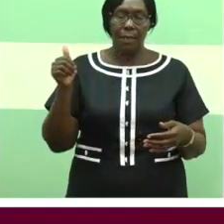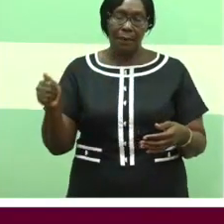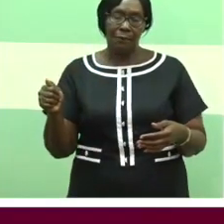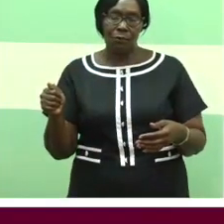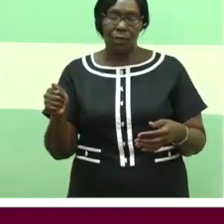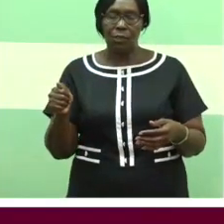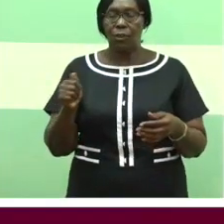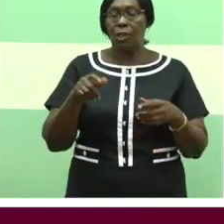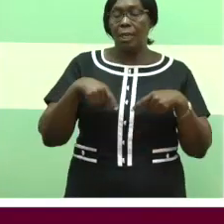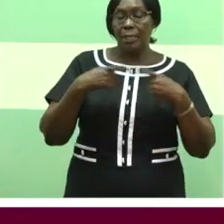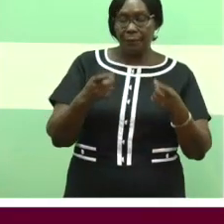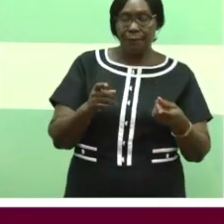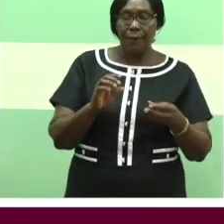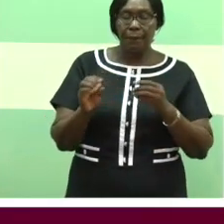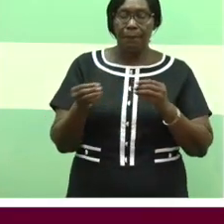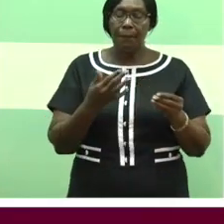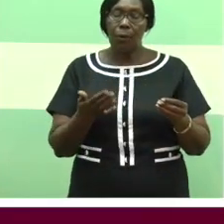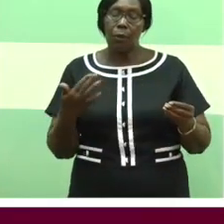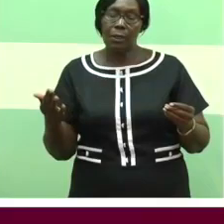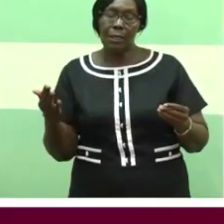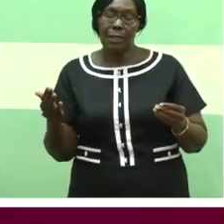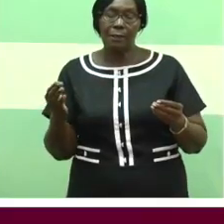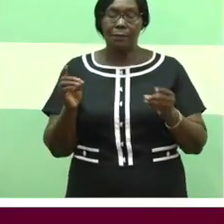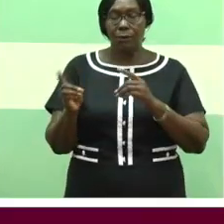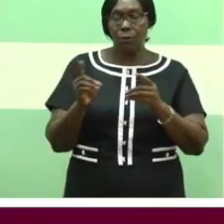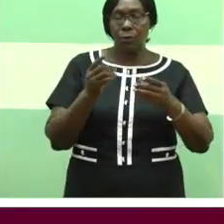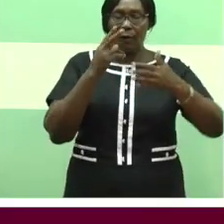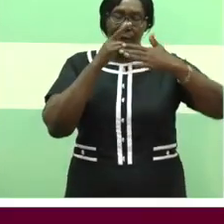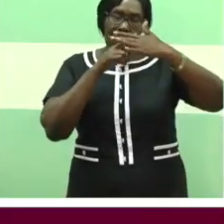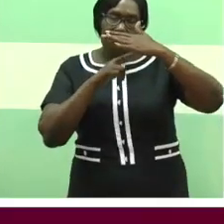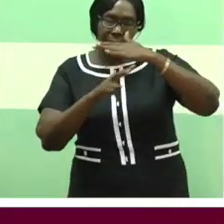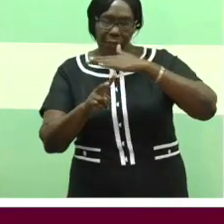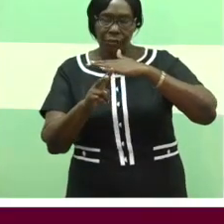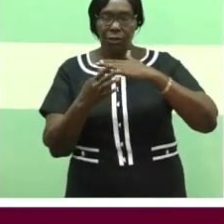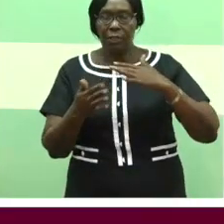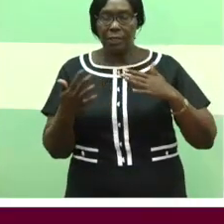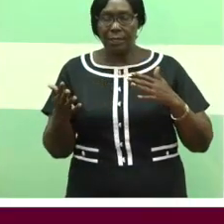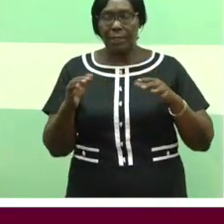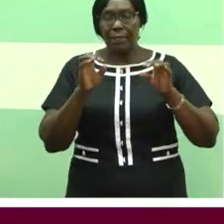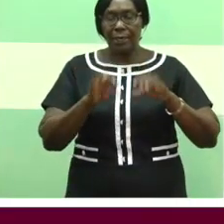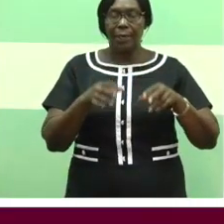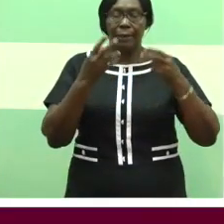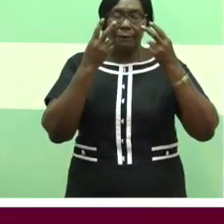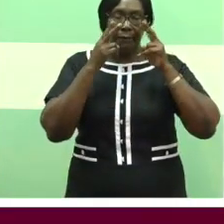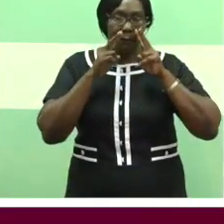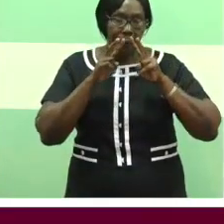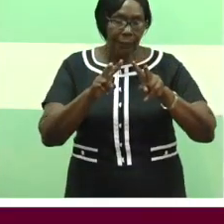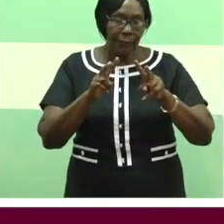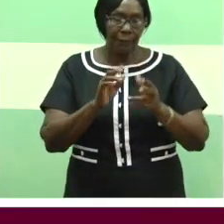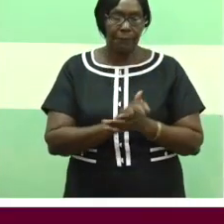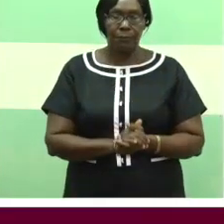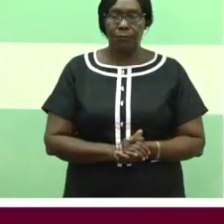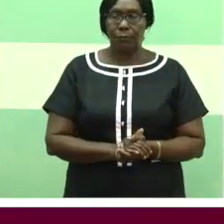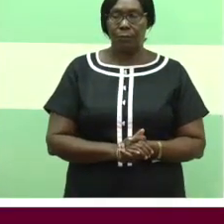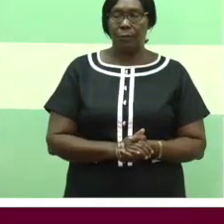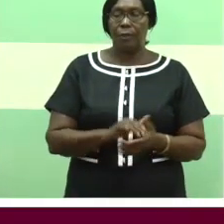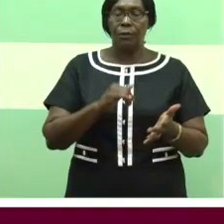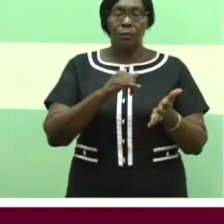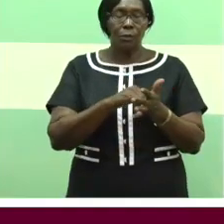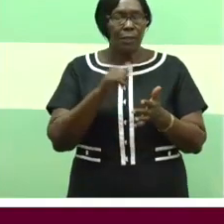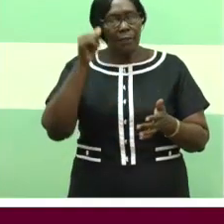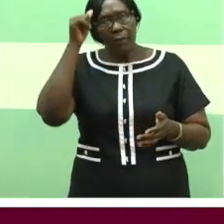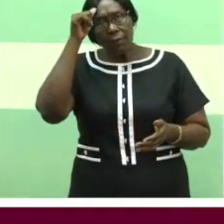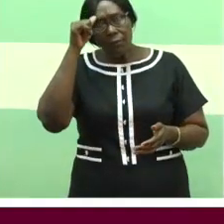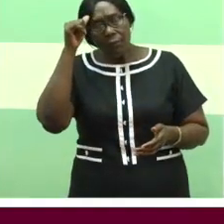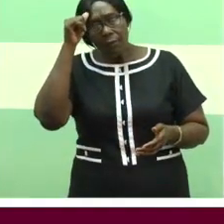more physical, visual event that you can see. So it's a reminder. So